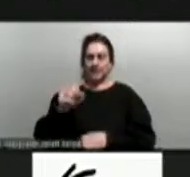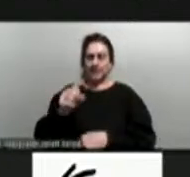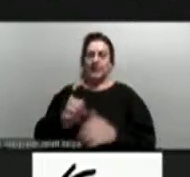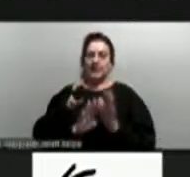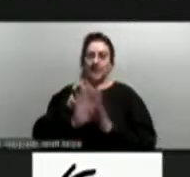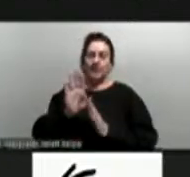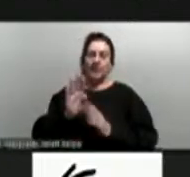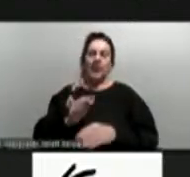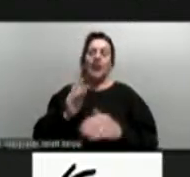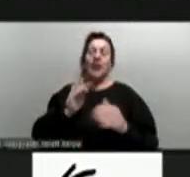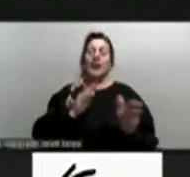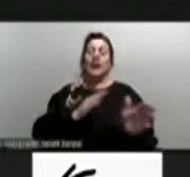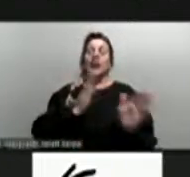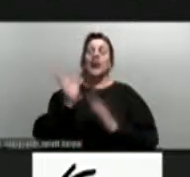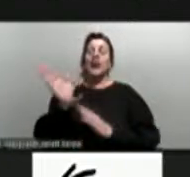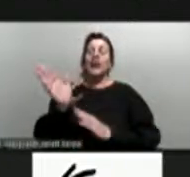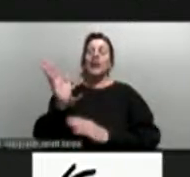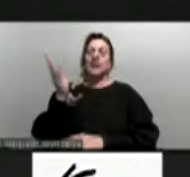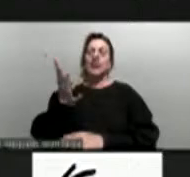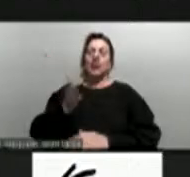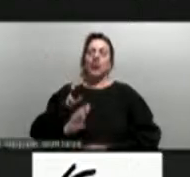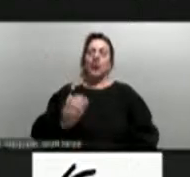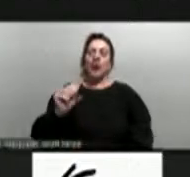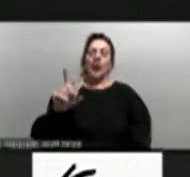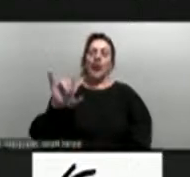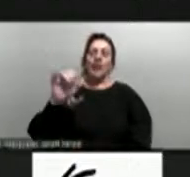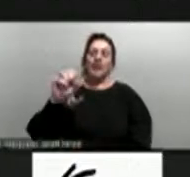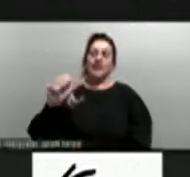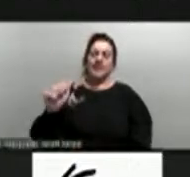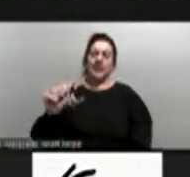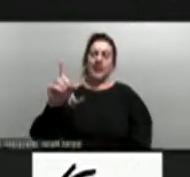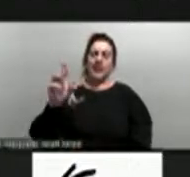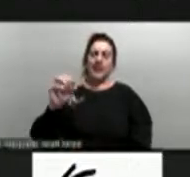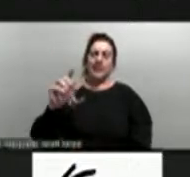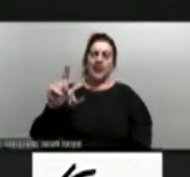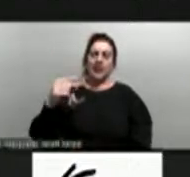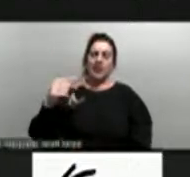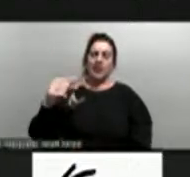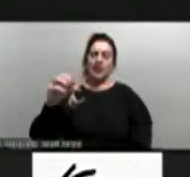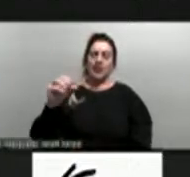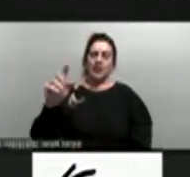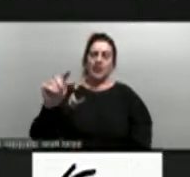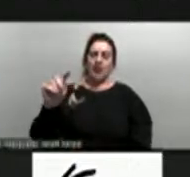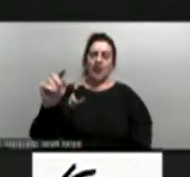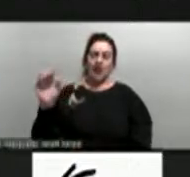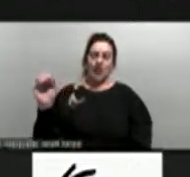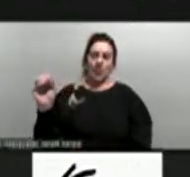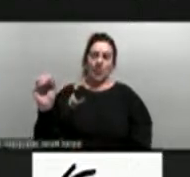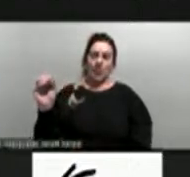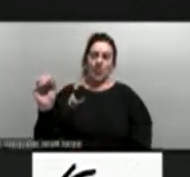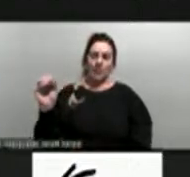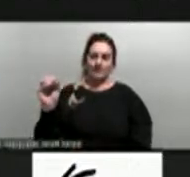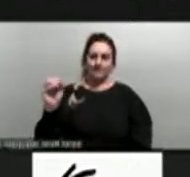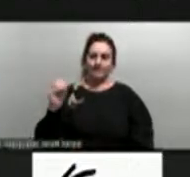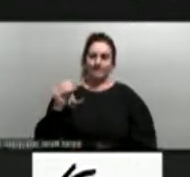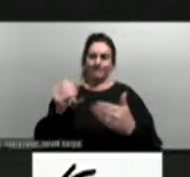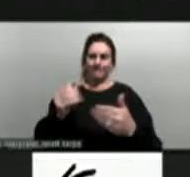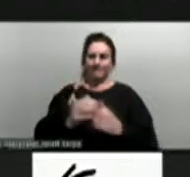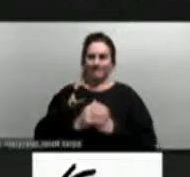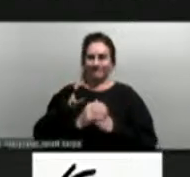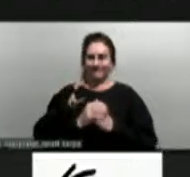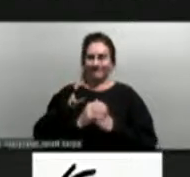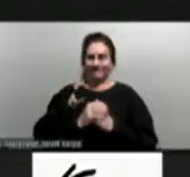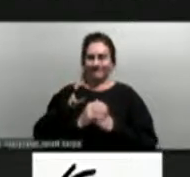next speaker I have is Alyssa Delgado. Alyssa Delgado, please unmute your mic and state your name and address